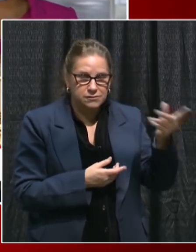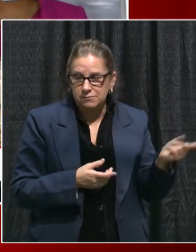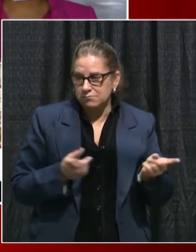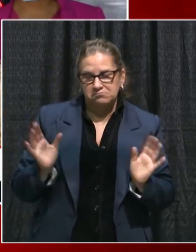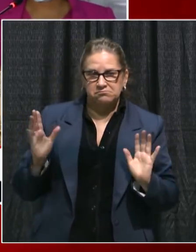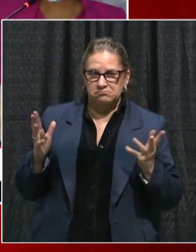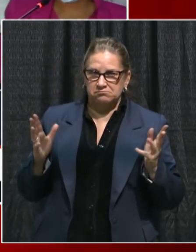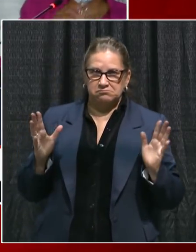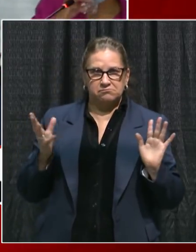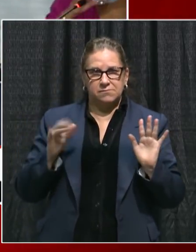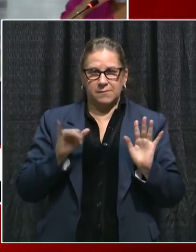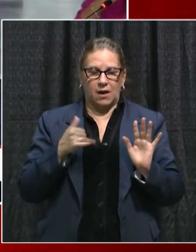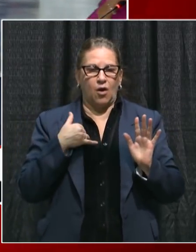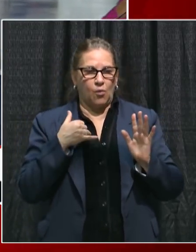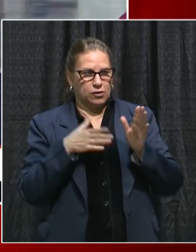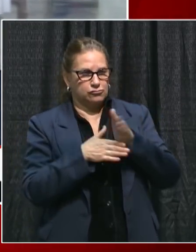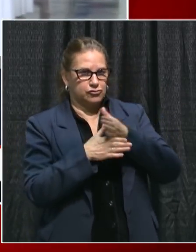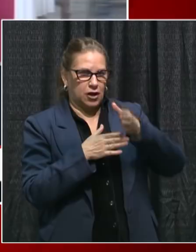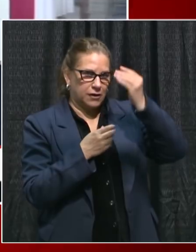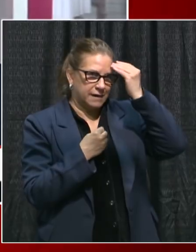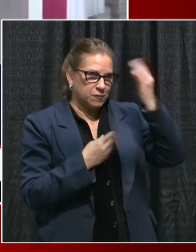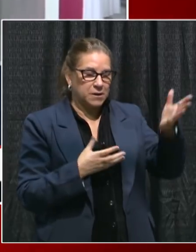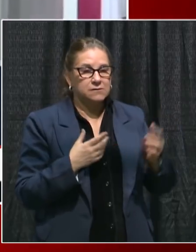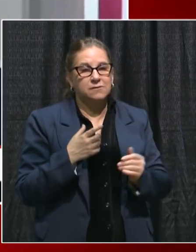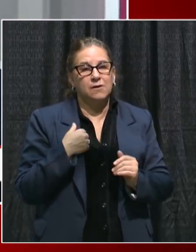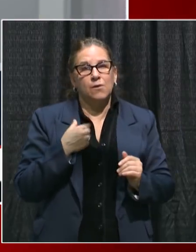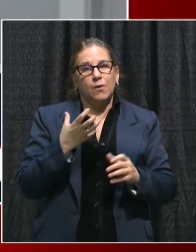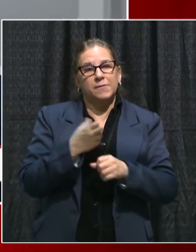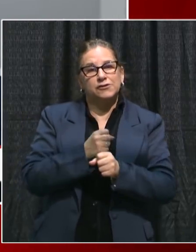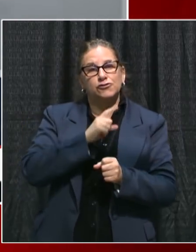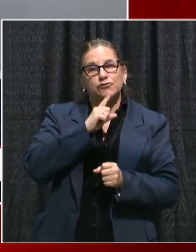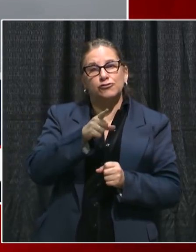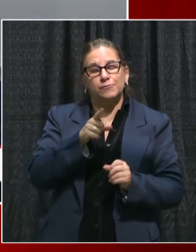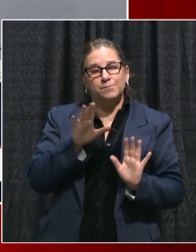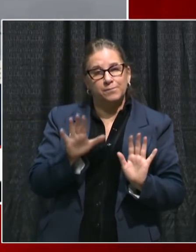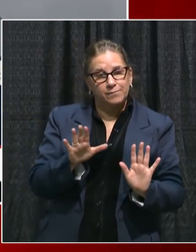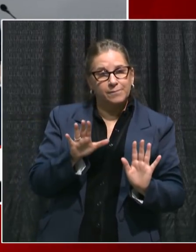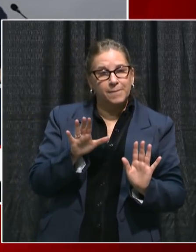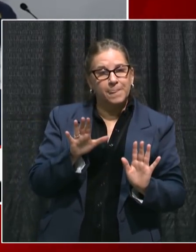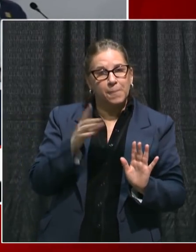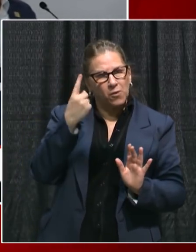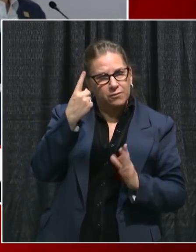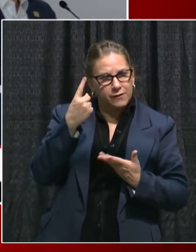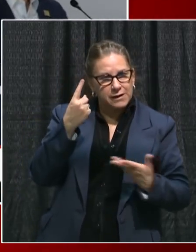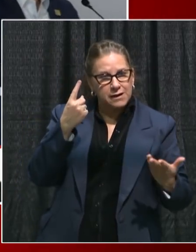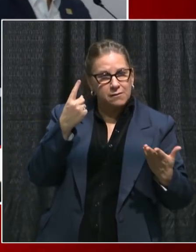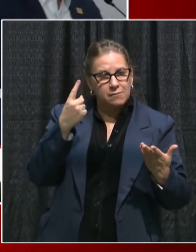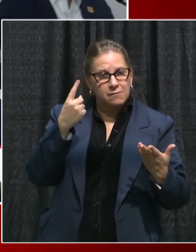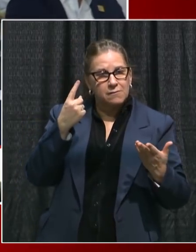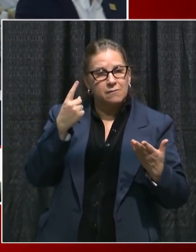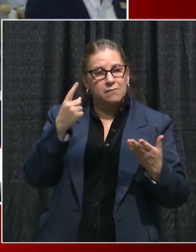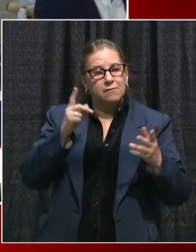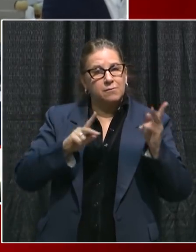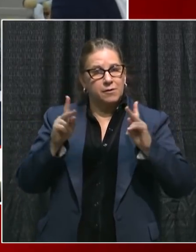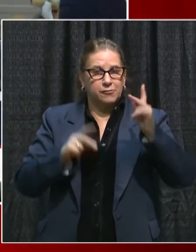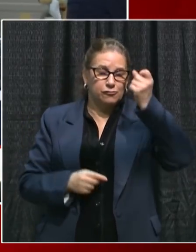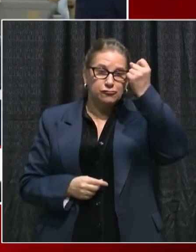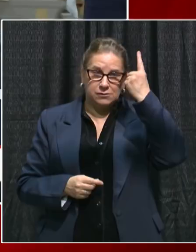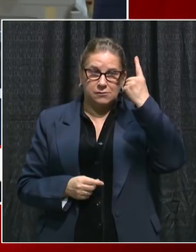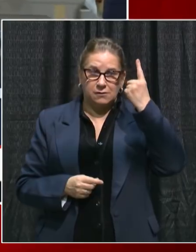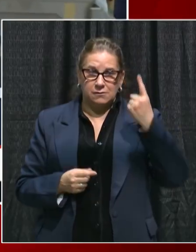No, Madam Mayor, the only thing that I would make sure people understand is that while we're in this phase of widespread community